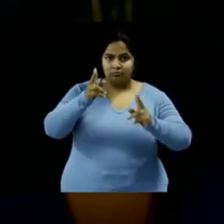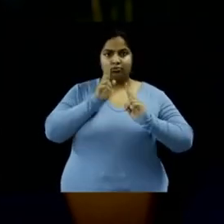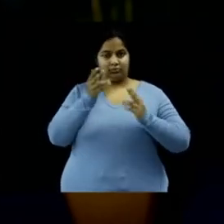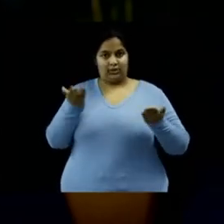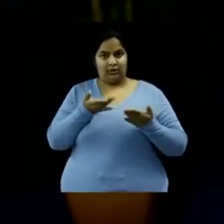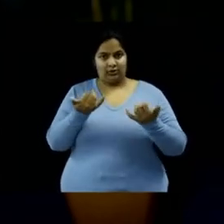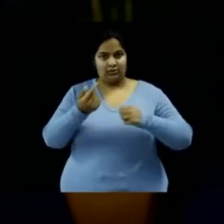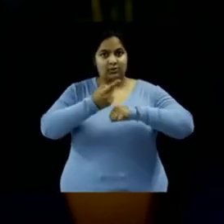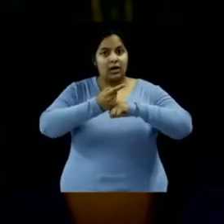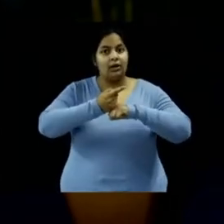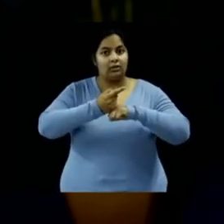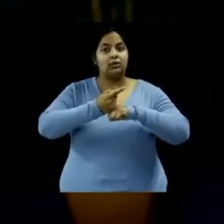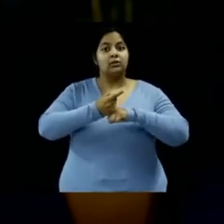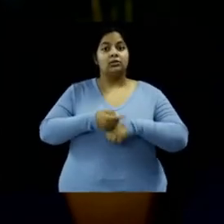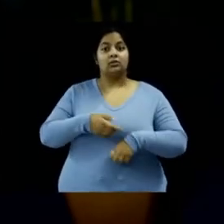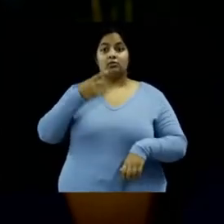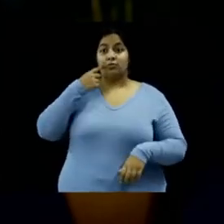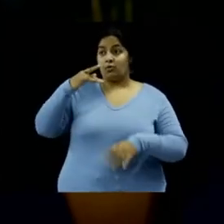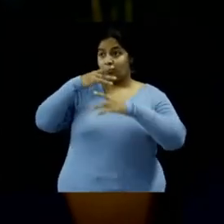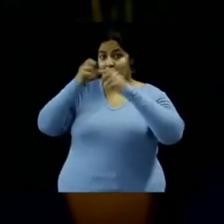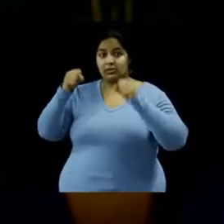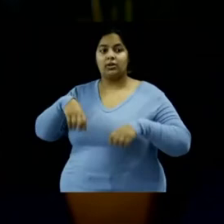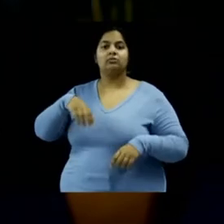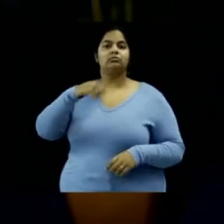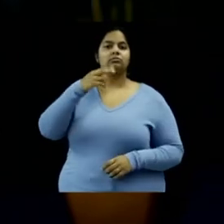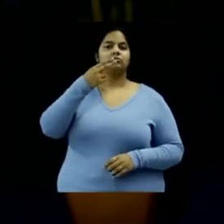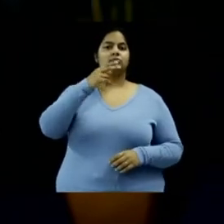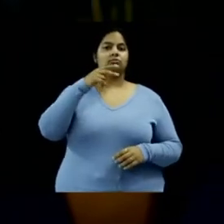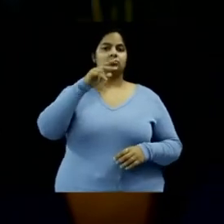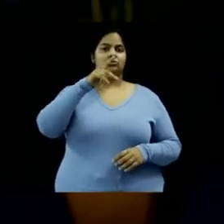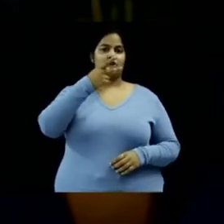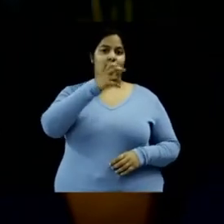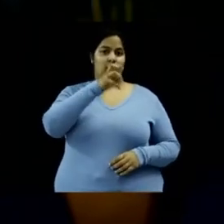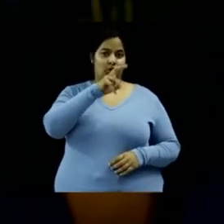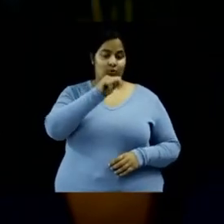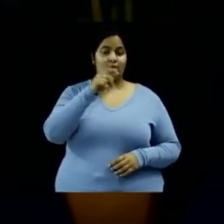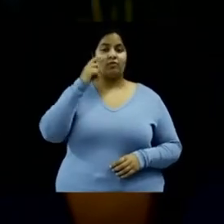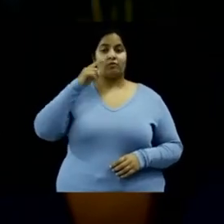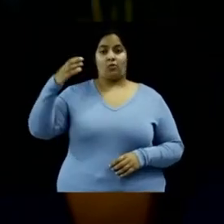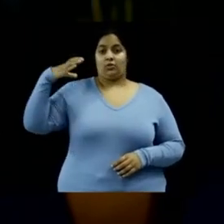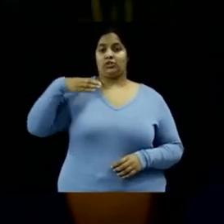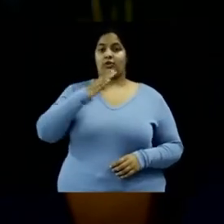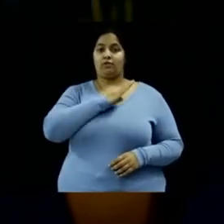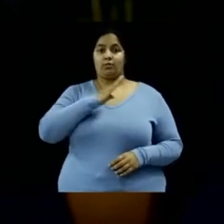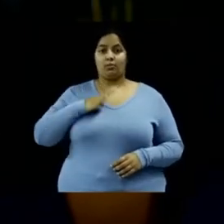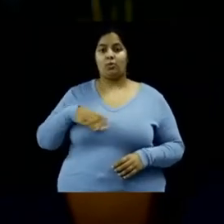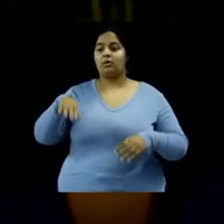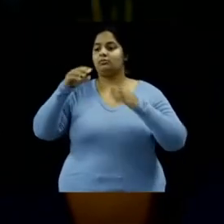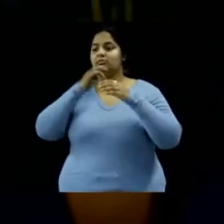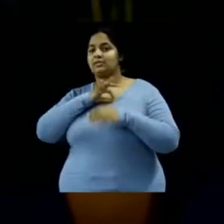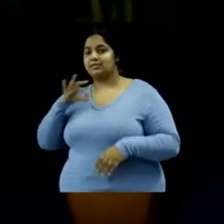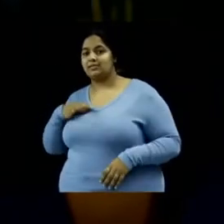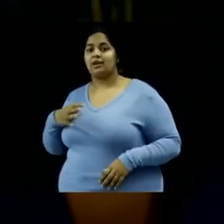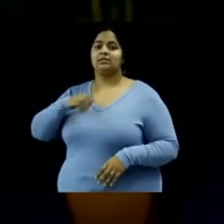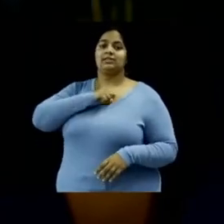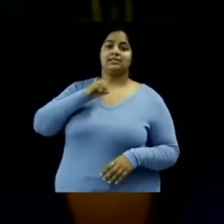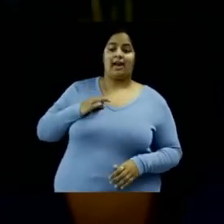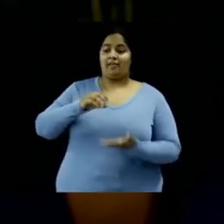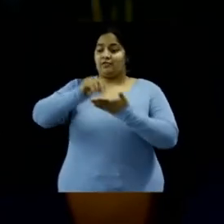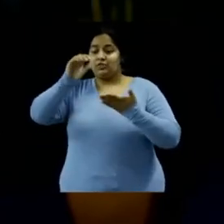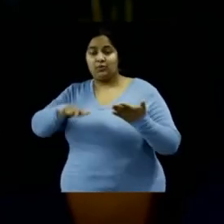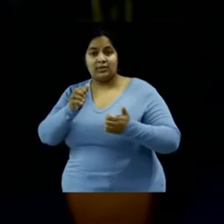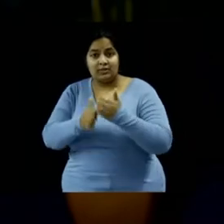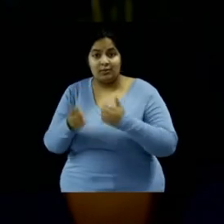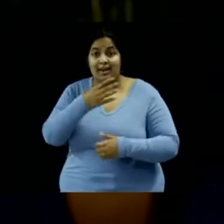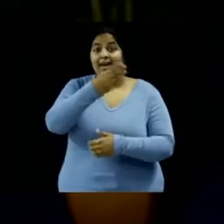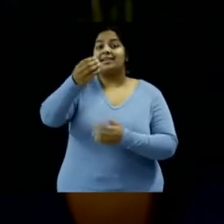To the President, President Hewitt, to the Chair of the Board, Myers, to the faculty, the student body, and